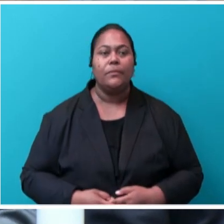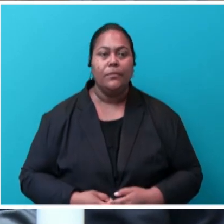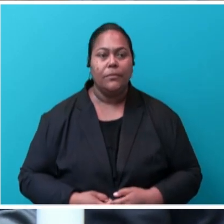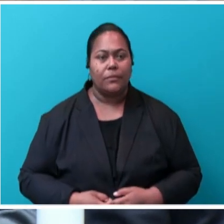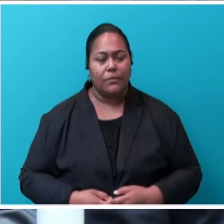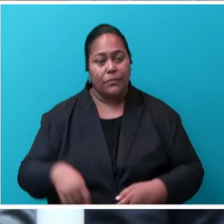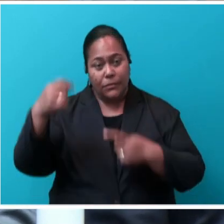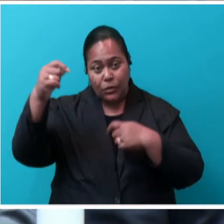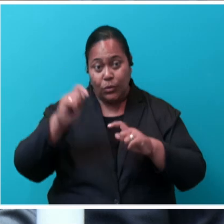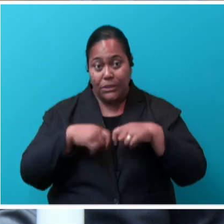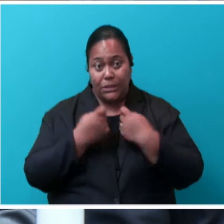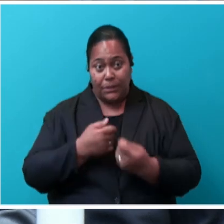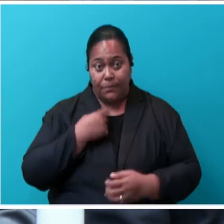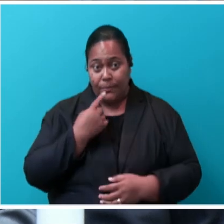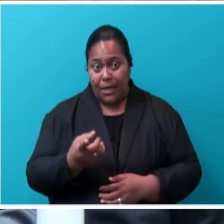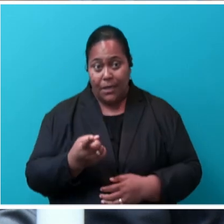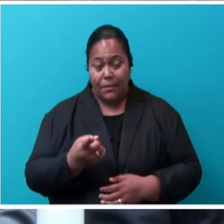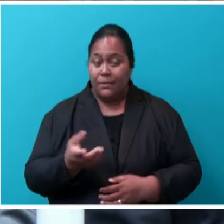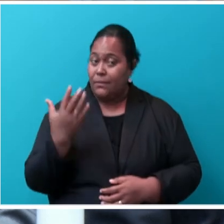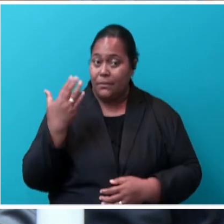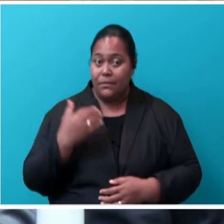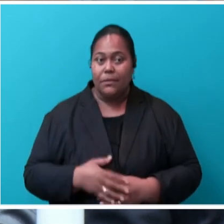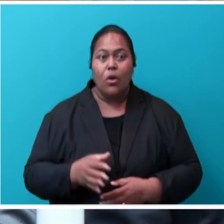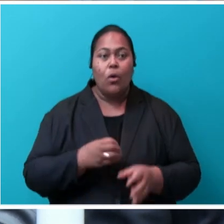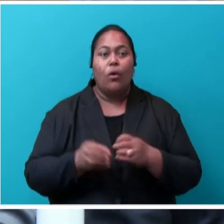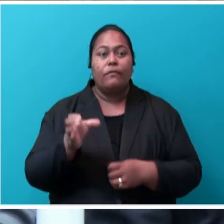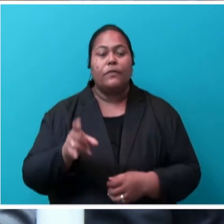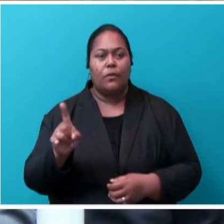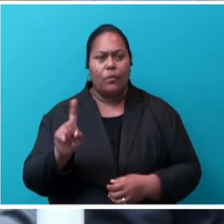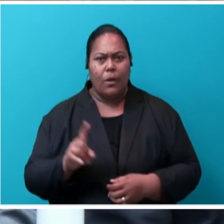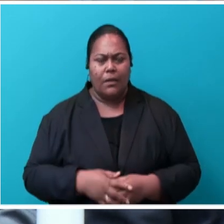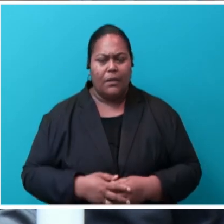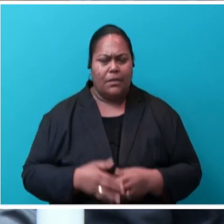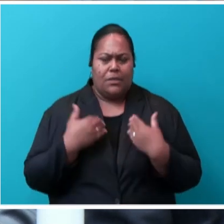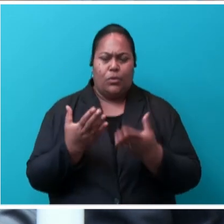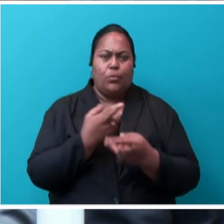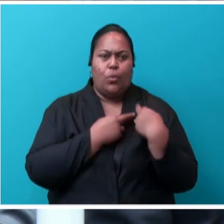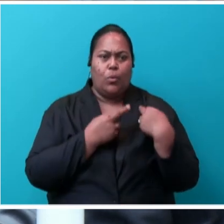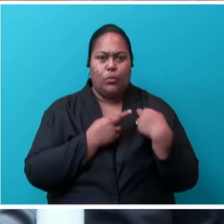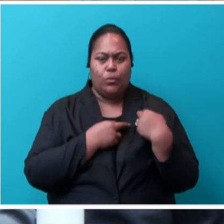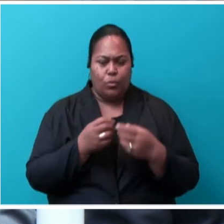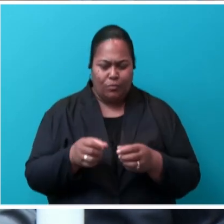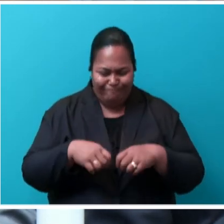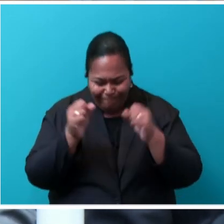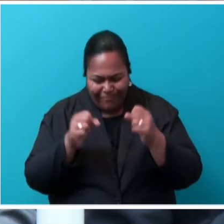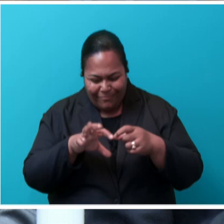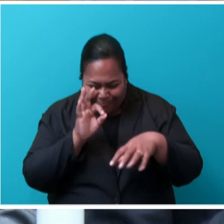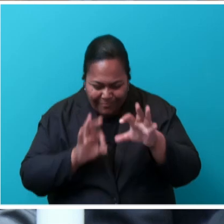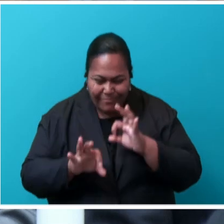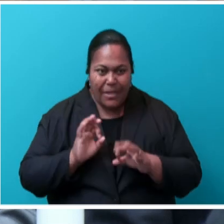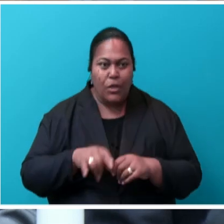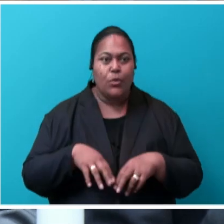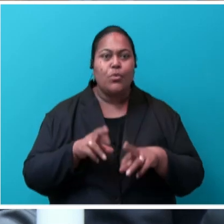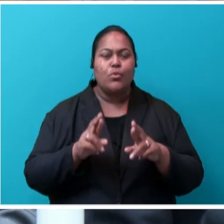earlier includes officers that are tasked with conducting a detailed review of all these findings,